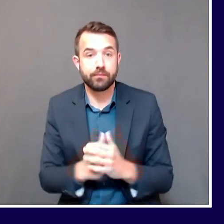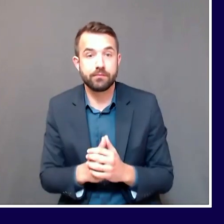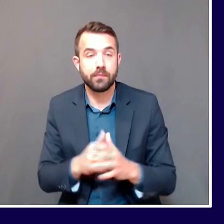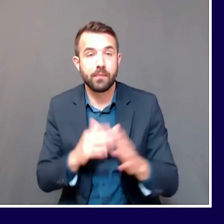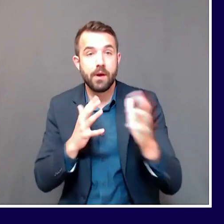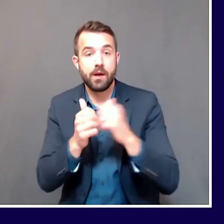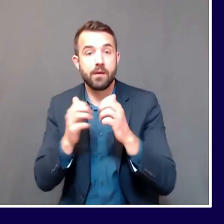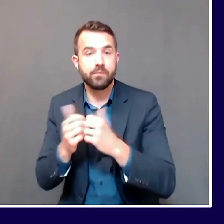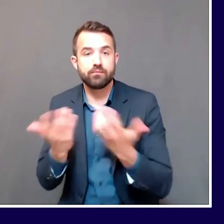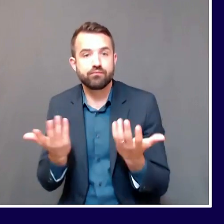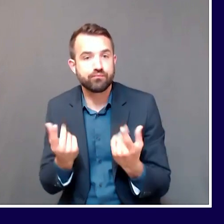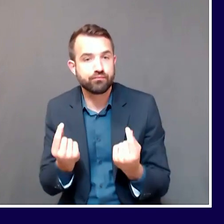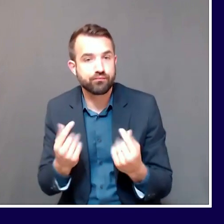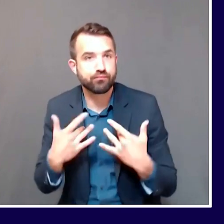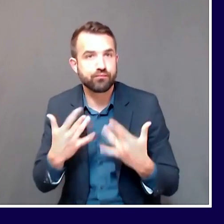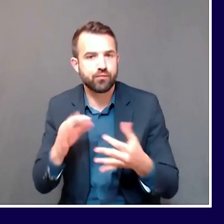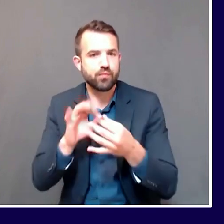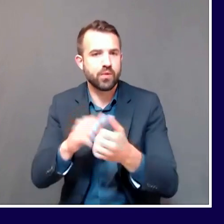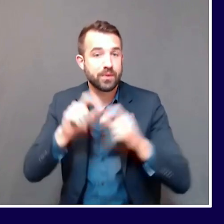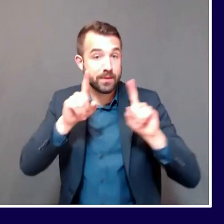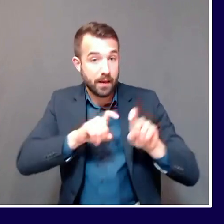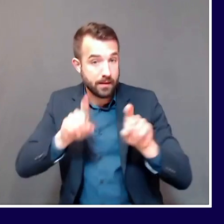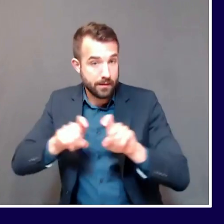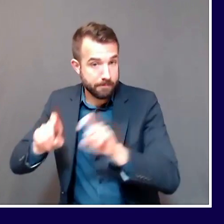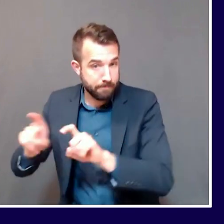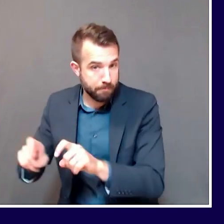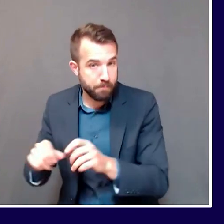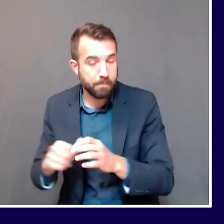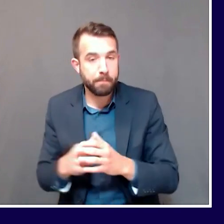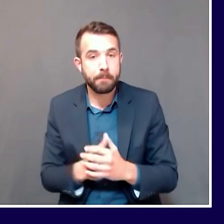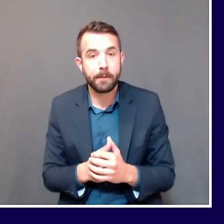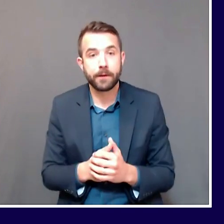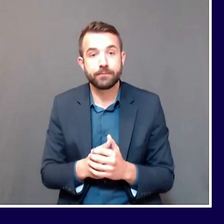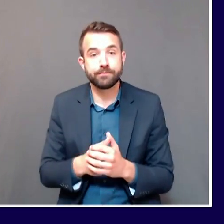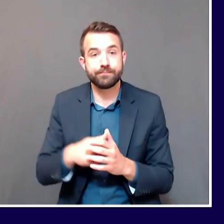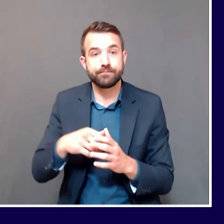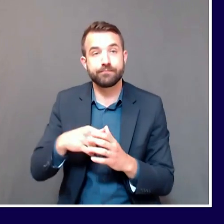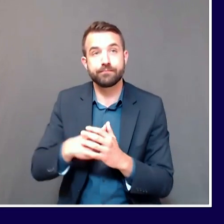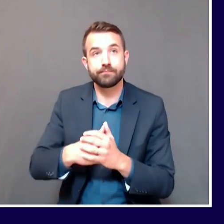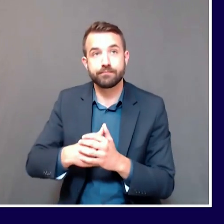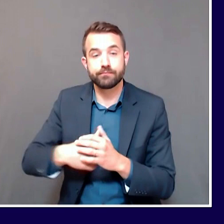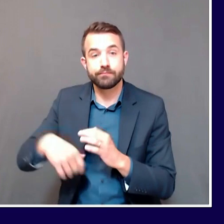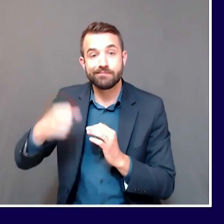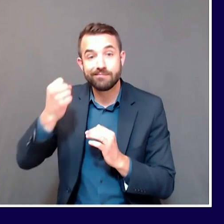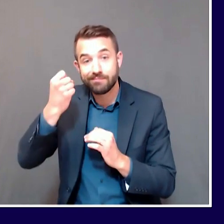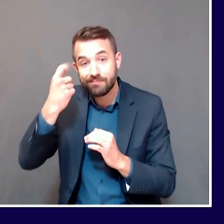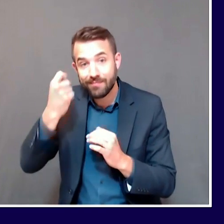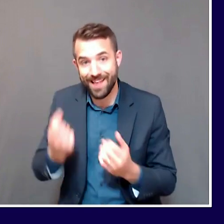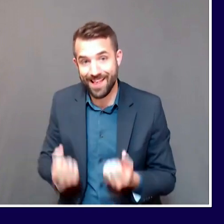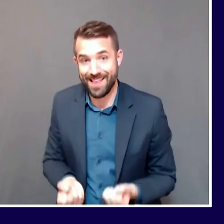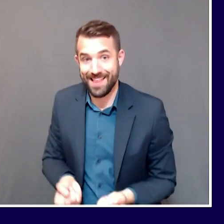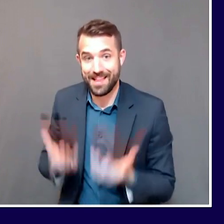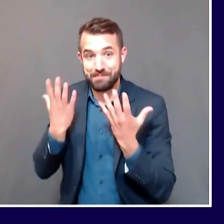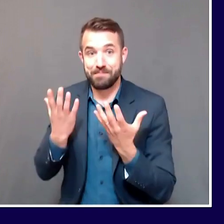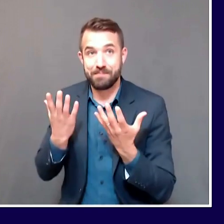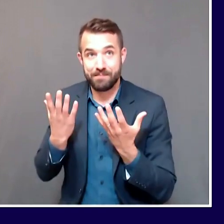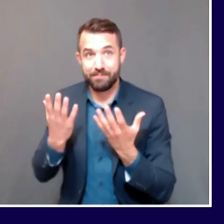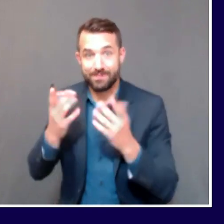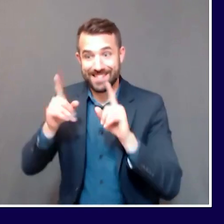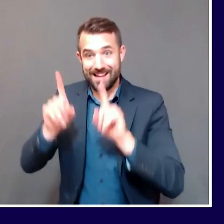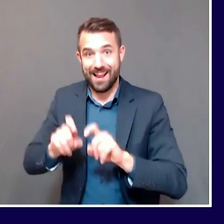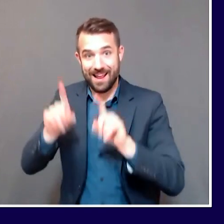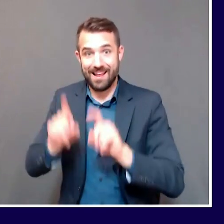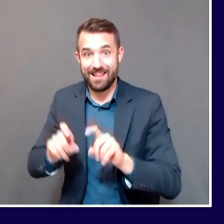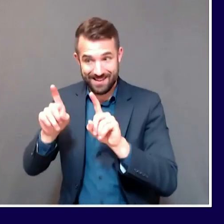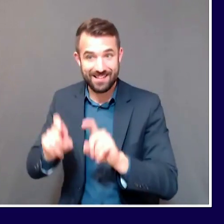around testing. Specifically, our activities are the number of tests that have been done most recently and specifically